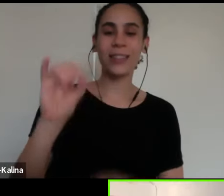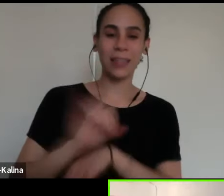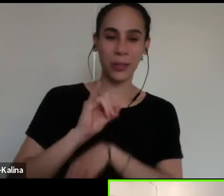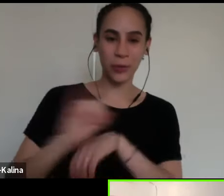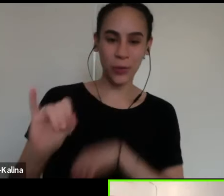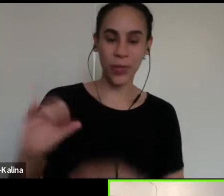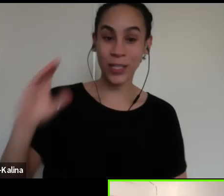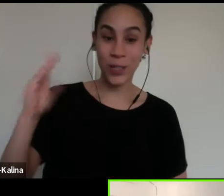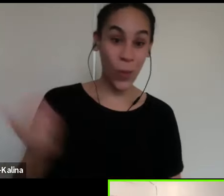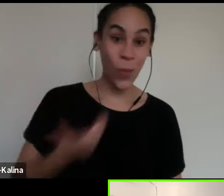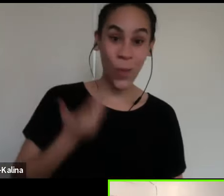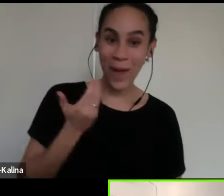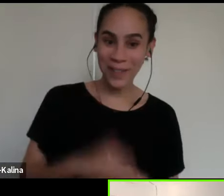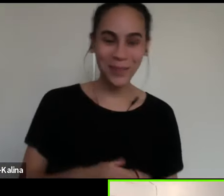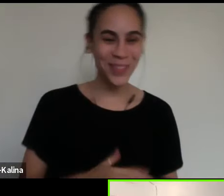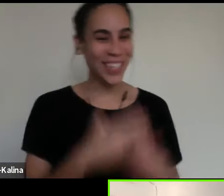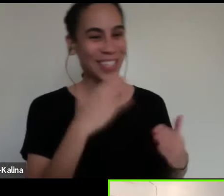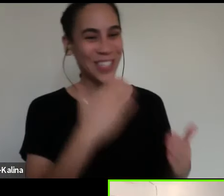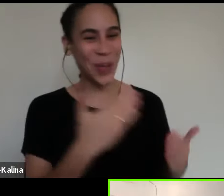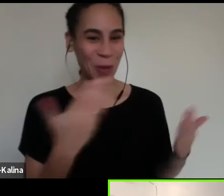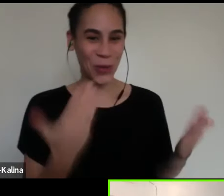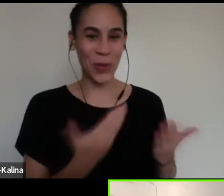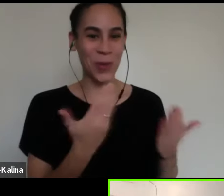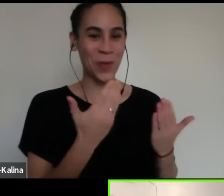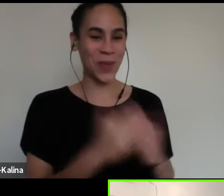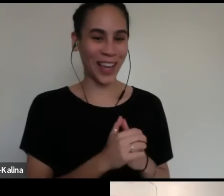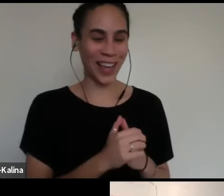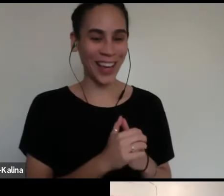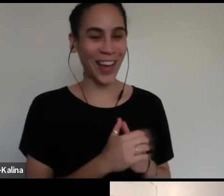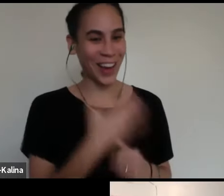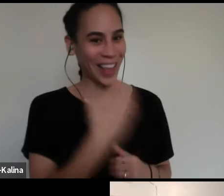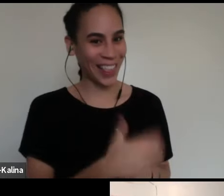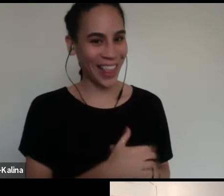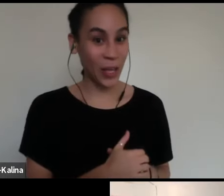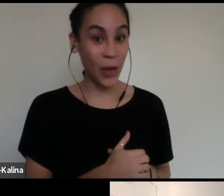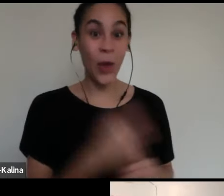good to be here. Thanks, Melinda. Yeah. We both made it. We both made it.